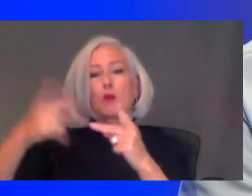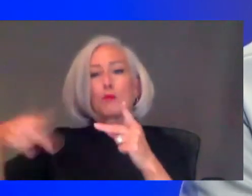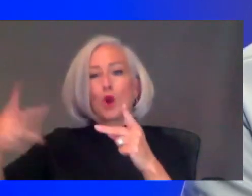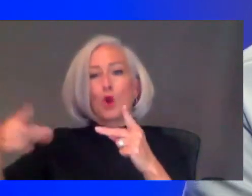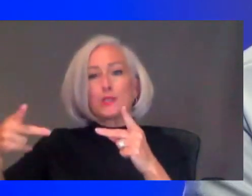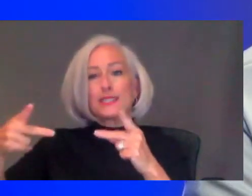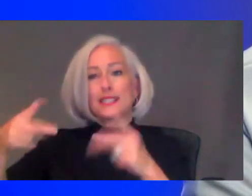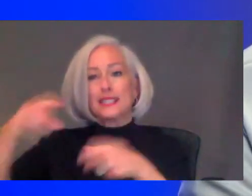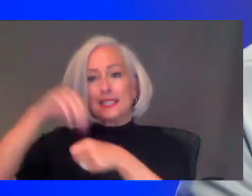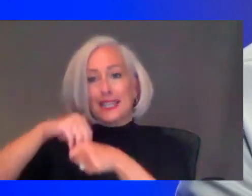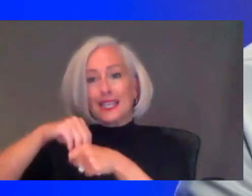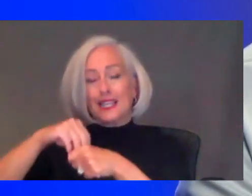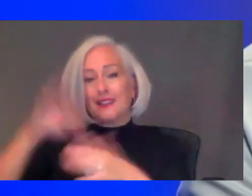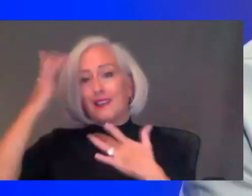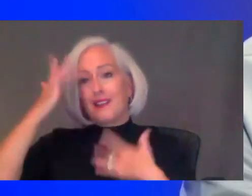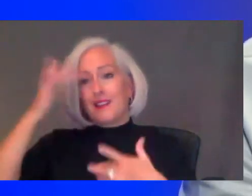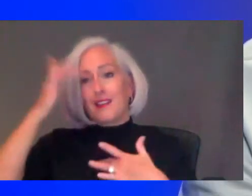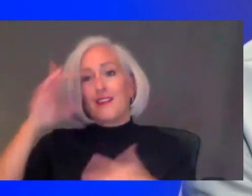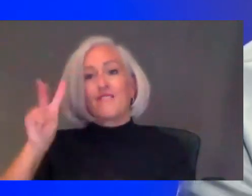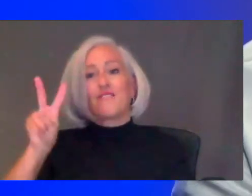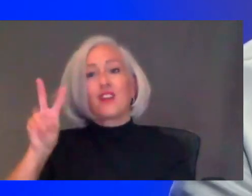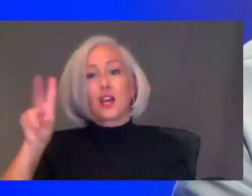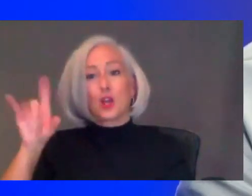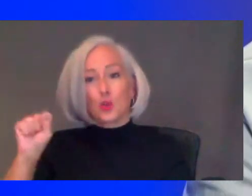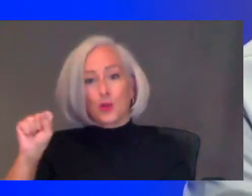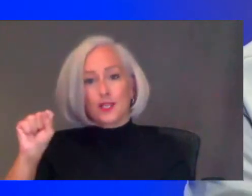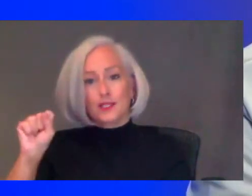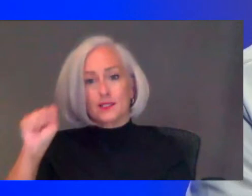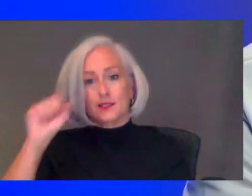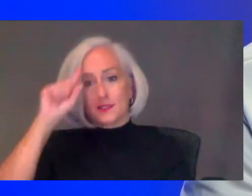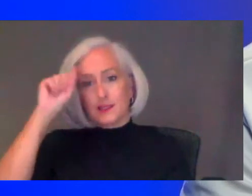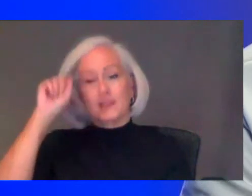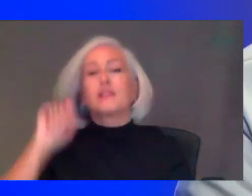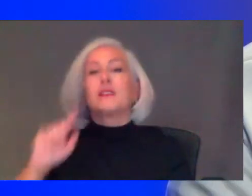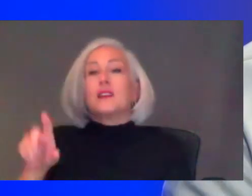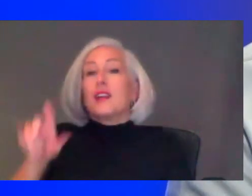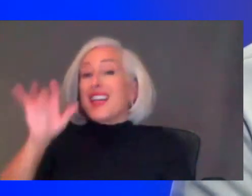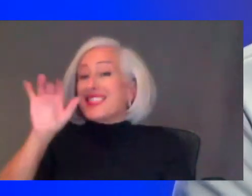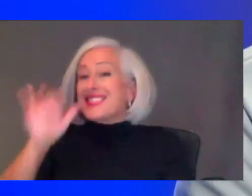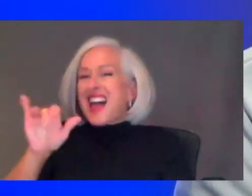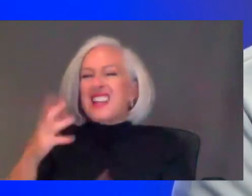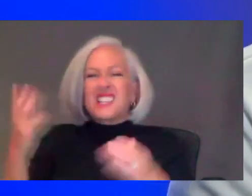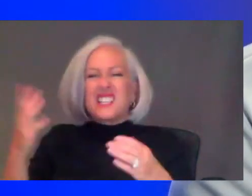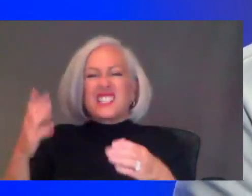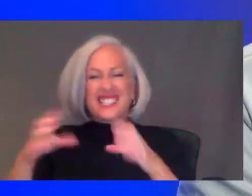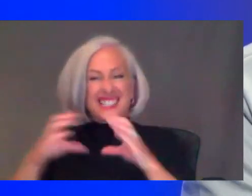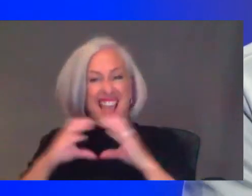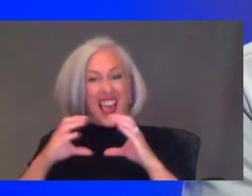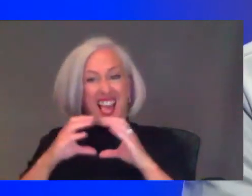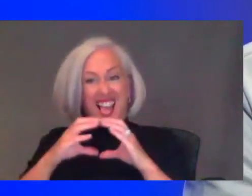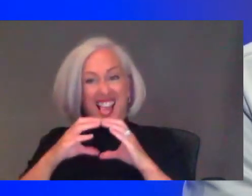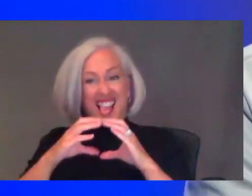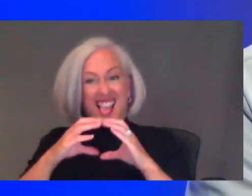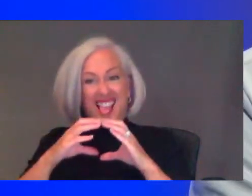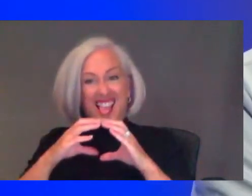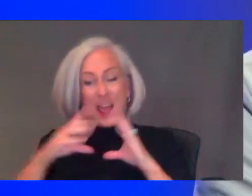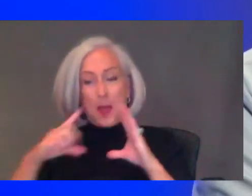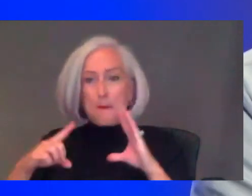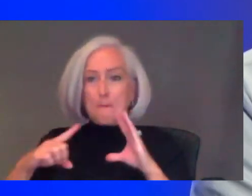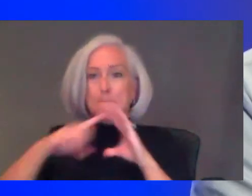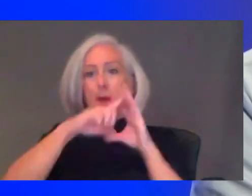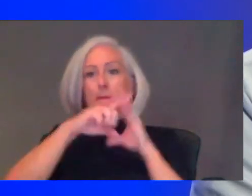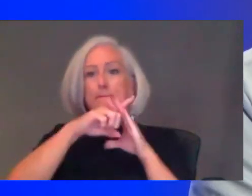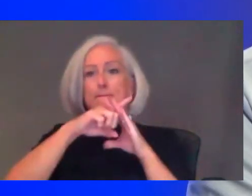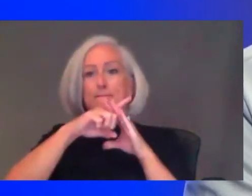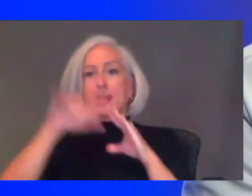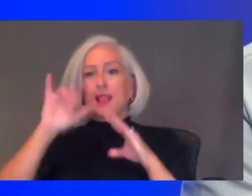that protein, and then we're also studying what we call a polyclonal, which is a mixture of various antibodies against